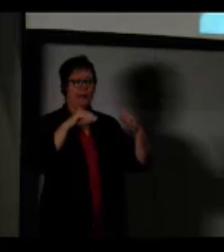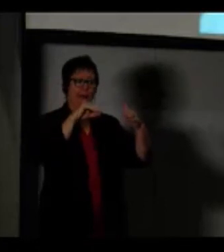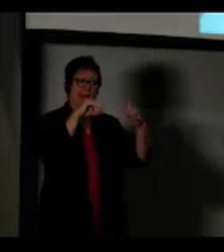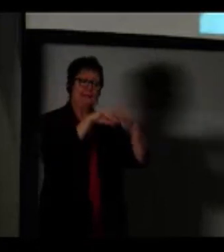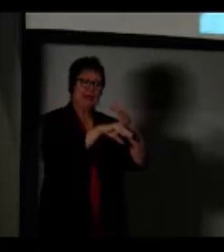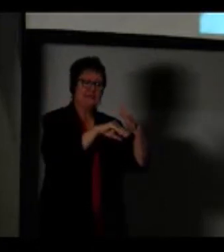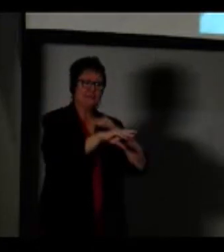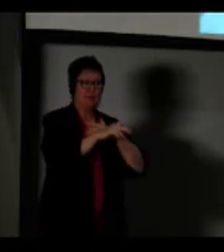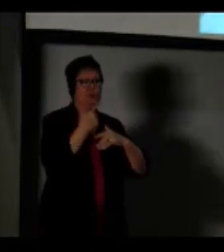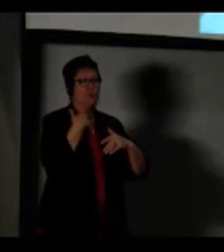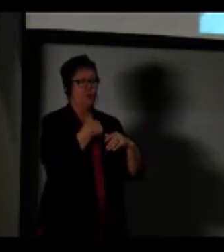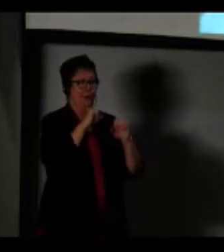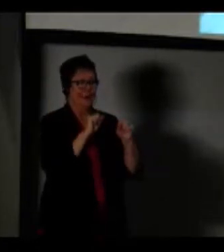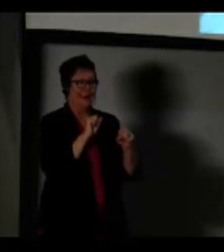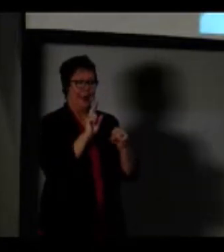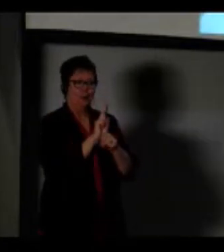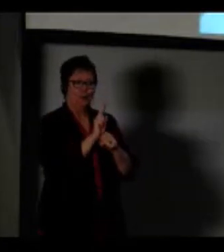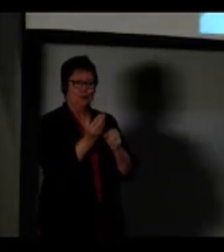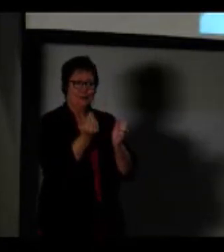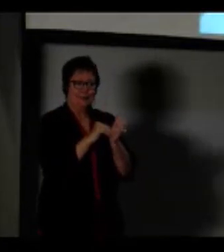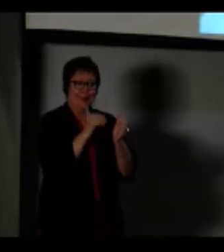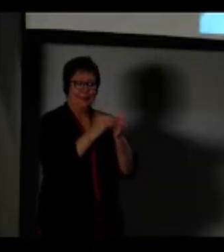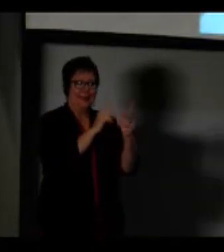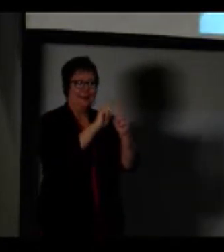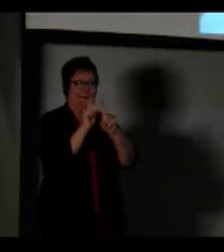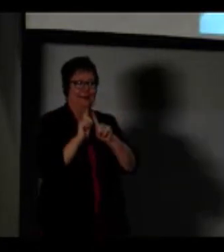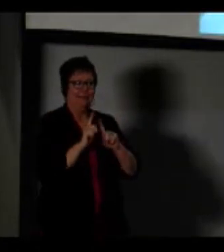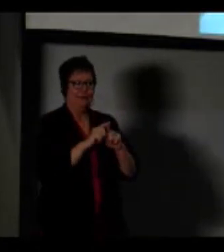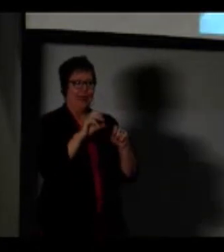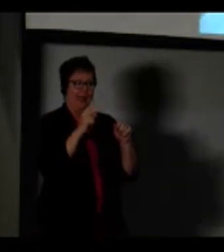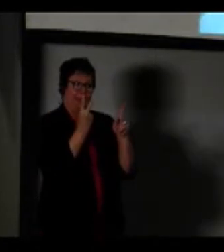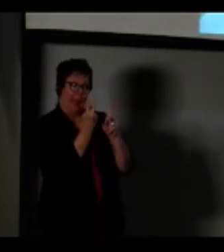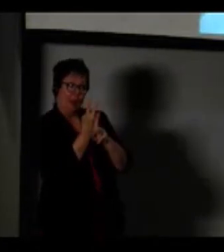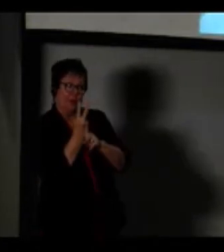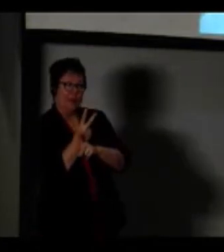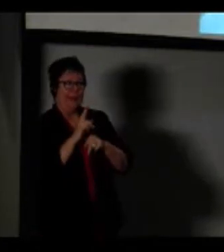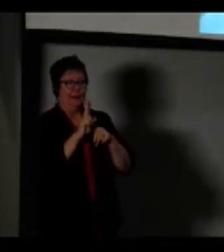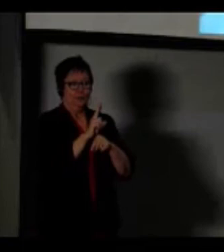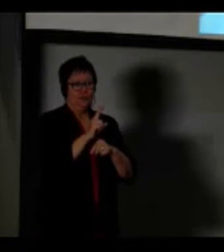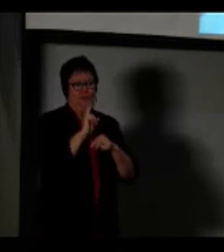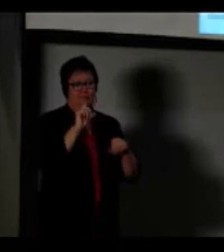be repurposable, reusable, and recalculable science.